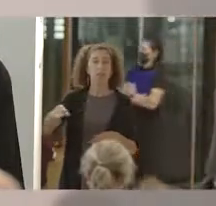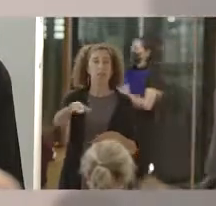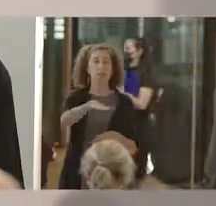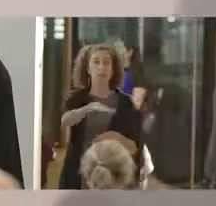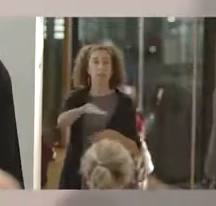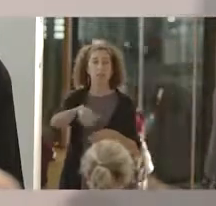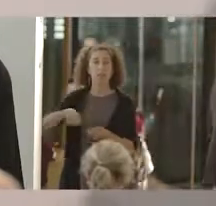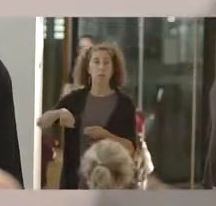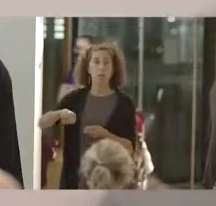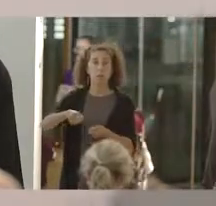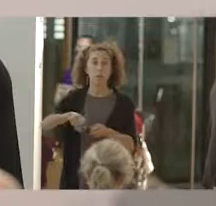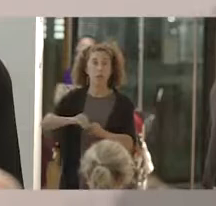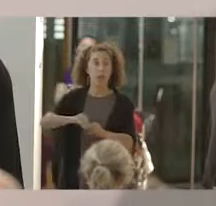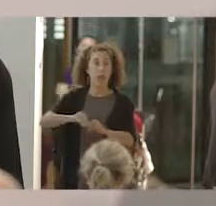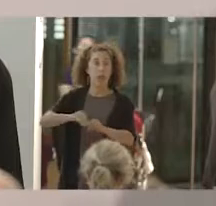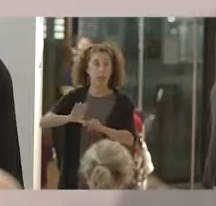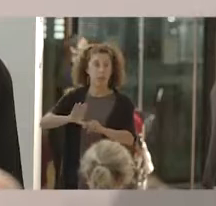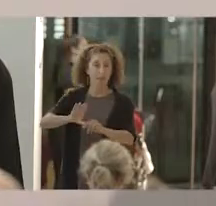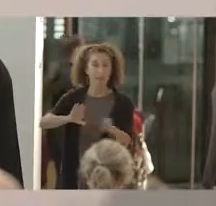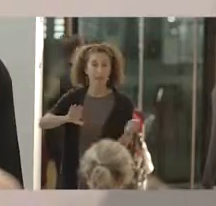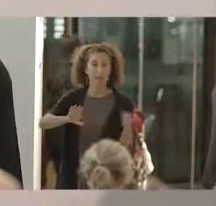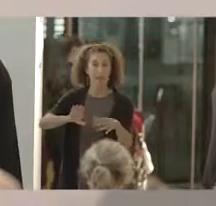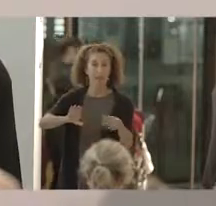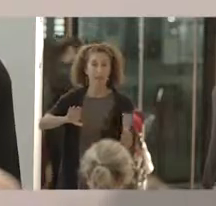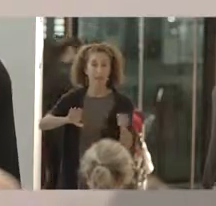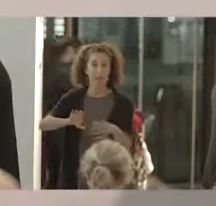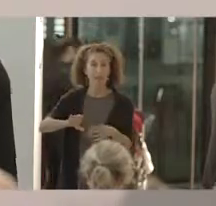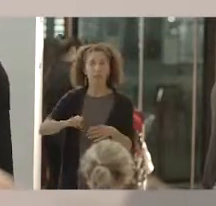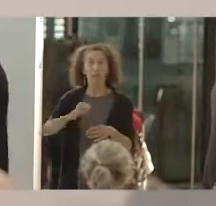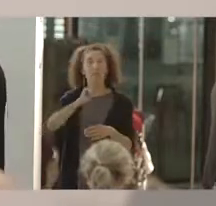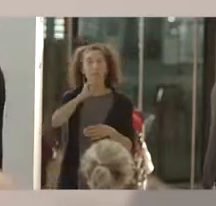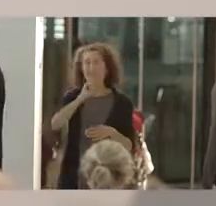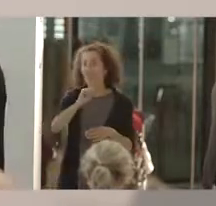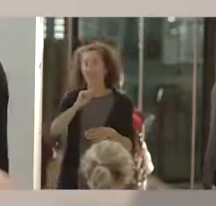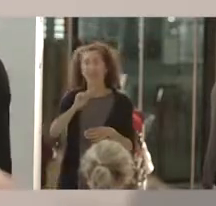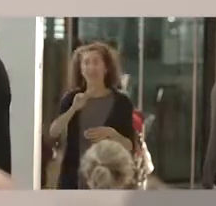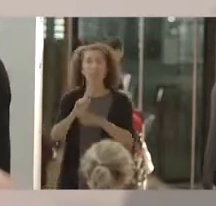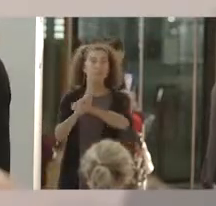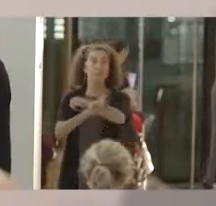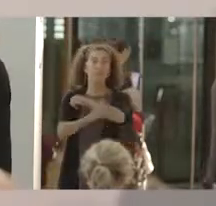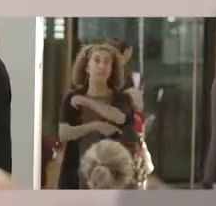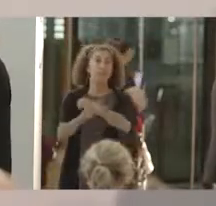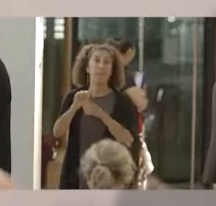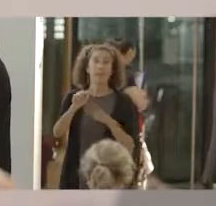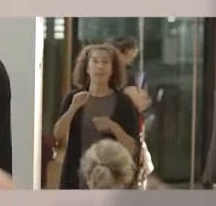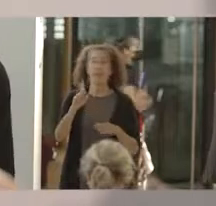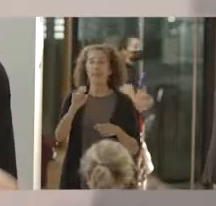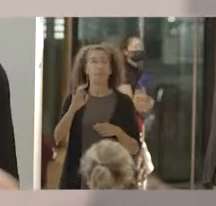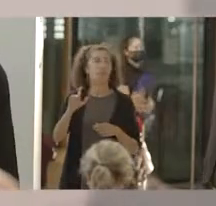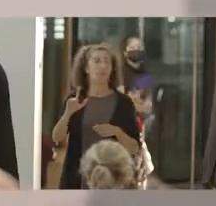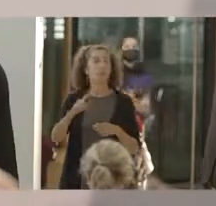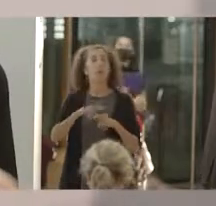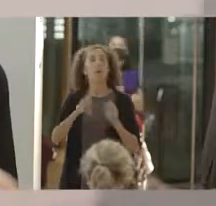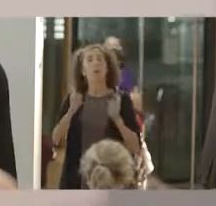import suitable soil. I wouldn't refer to as landfill. And that would be engineered soil that would have a certain